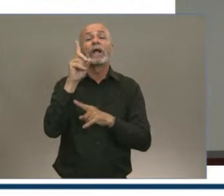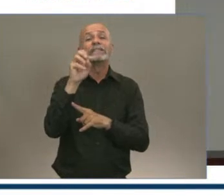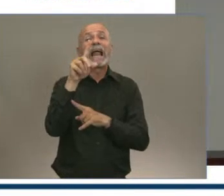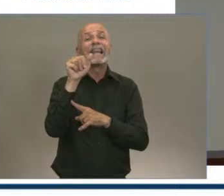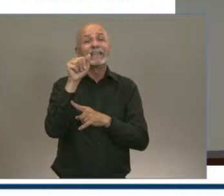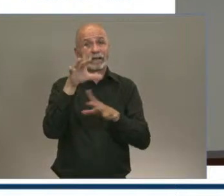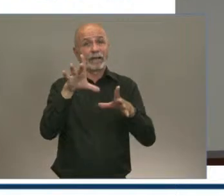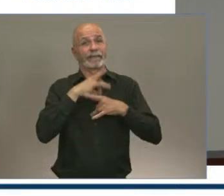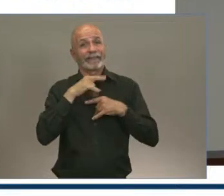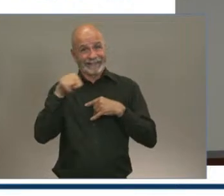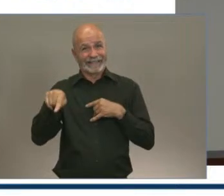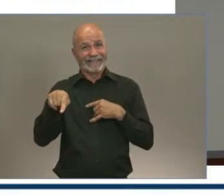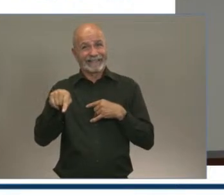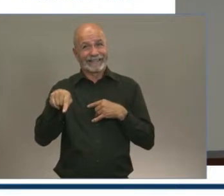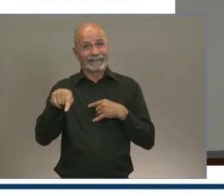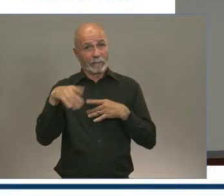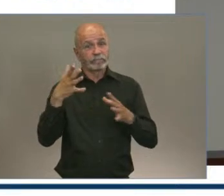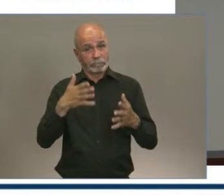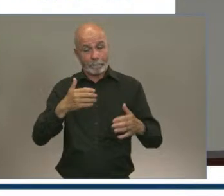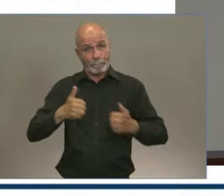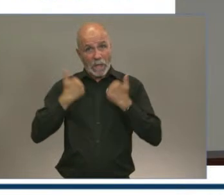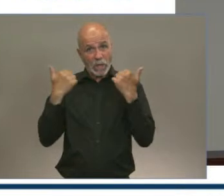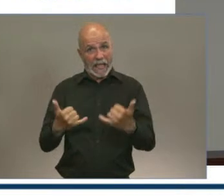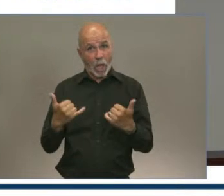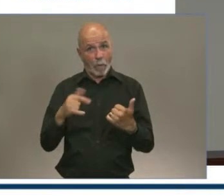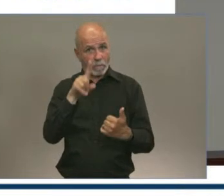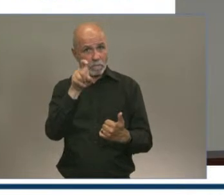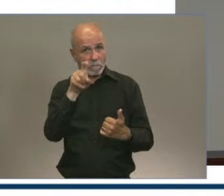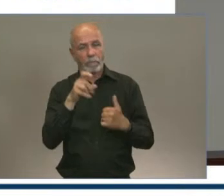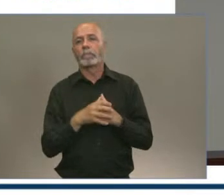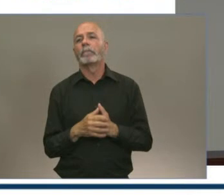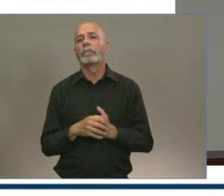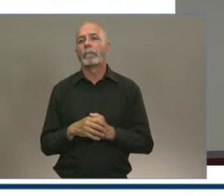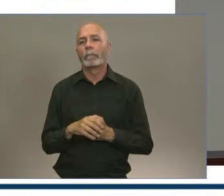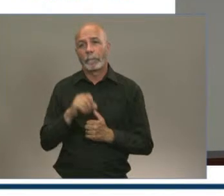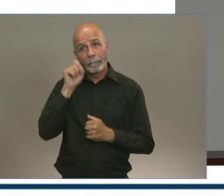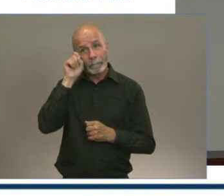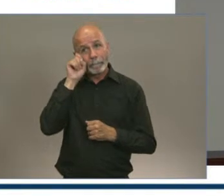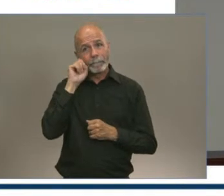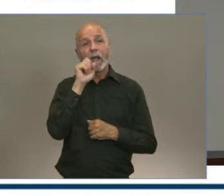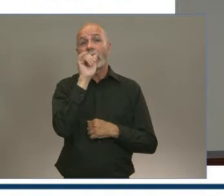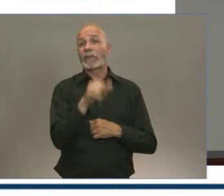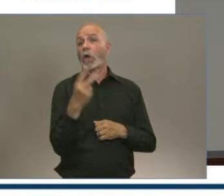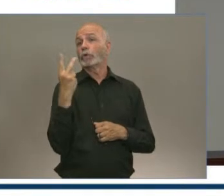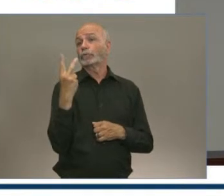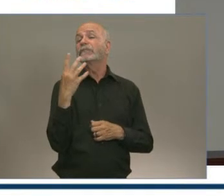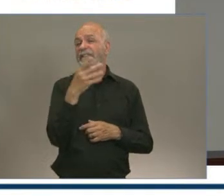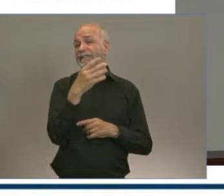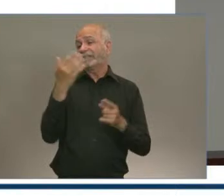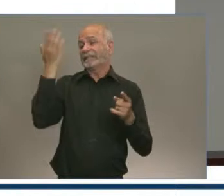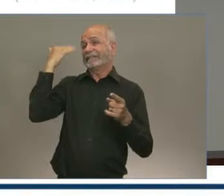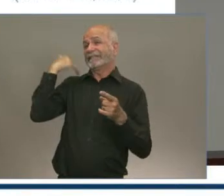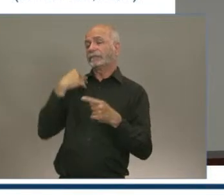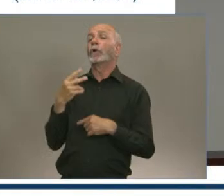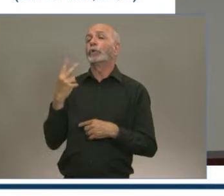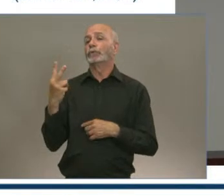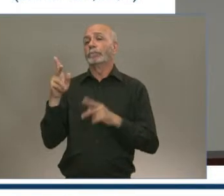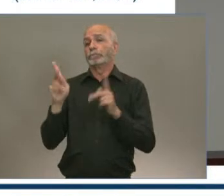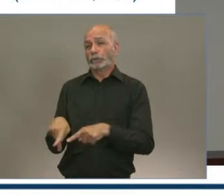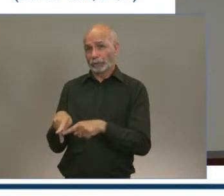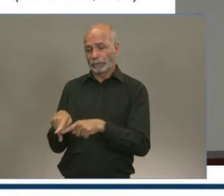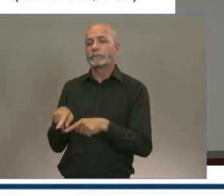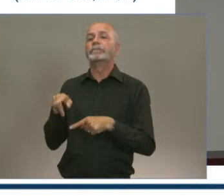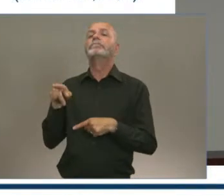two cases were, we've reported them previously. We're just highlighting them again. They were individuals who were here appropriately in